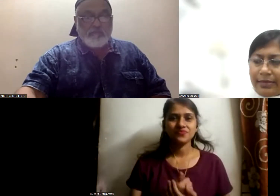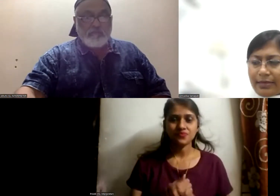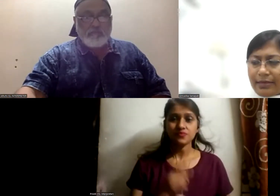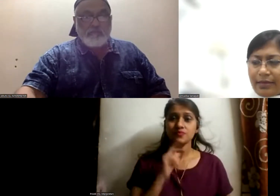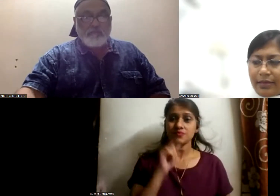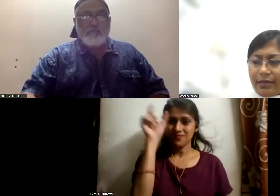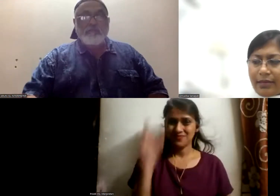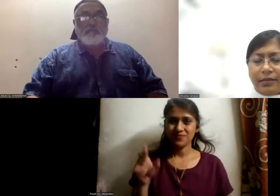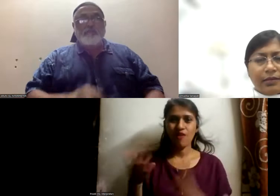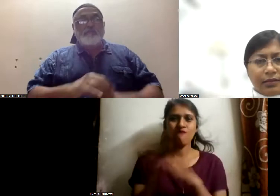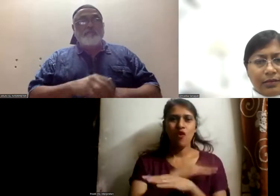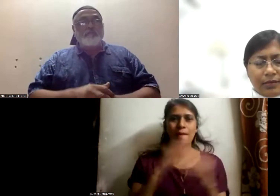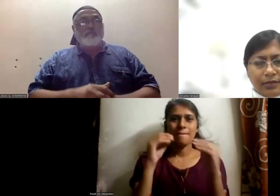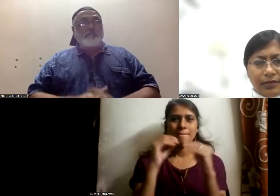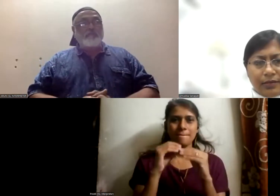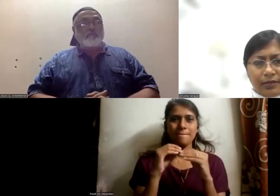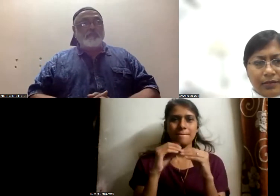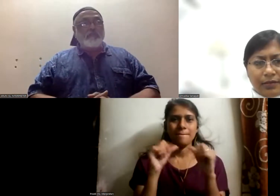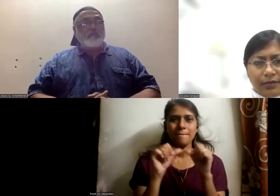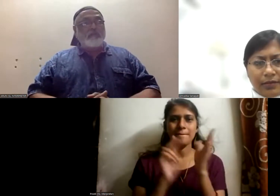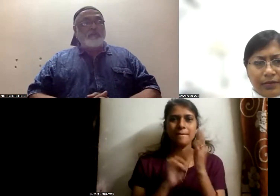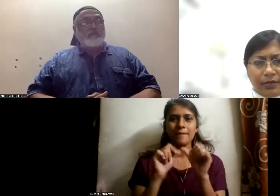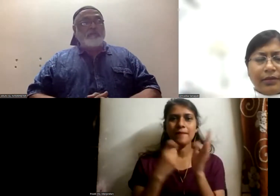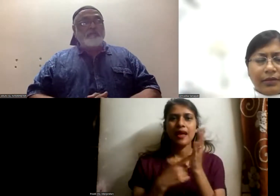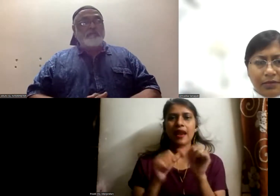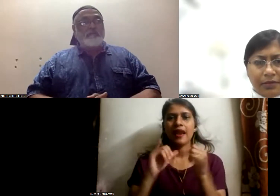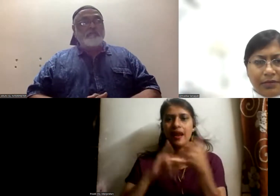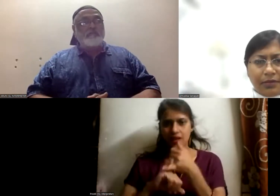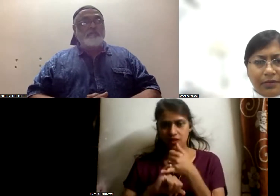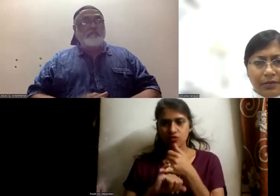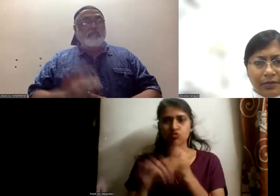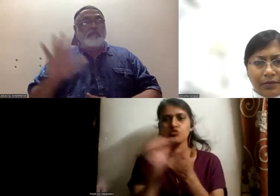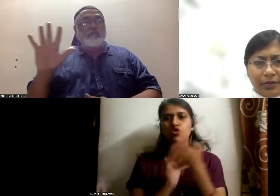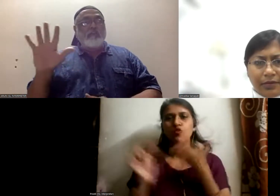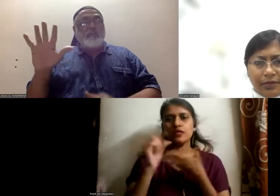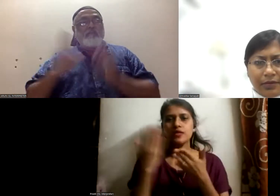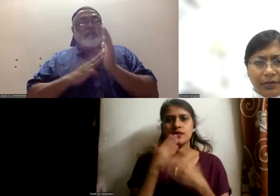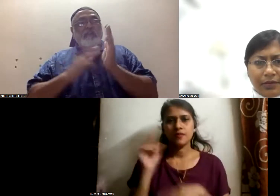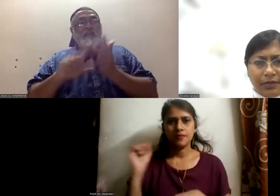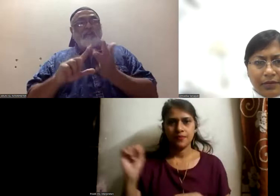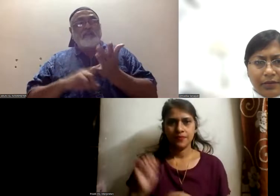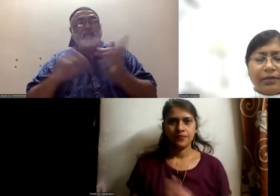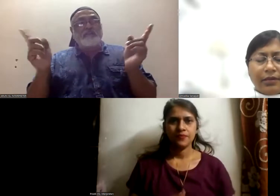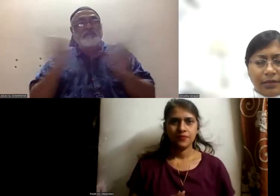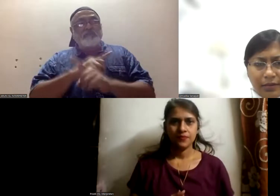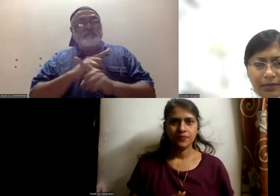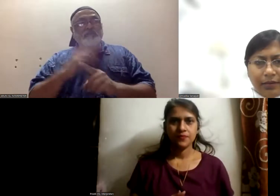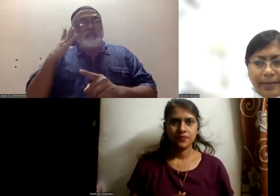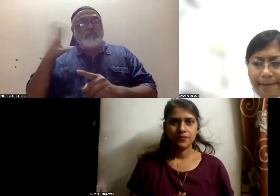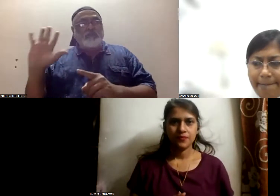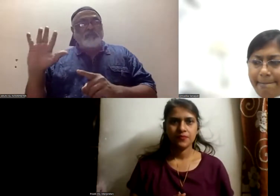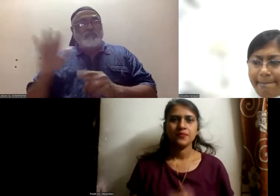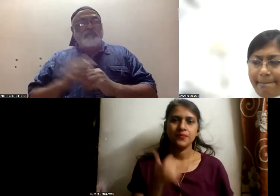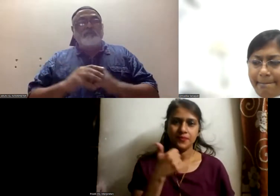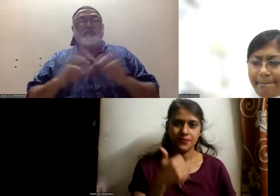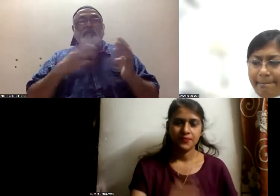Ma'am, what I noticed that the attitudinal barrier is most prevalent in the society. So before,